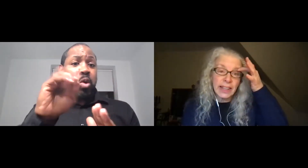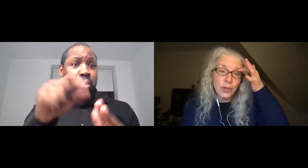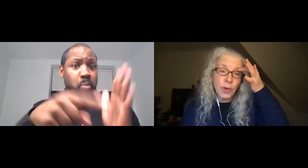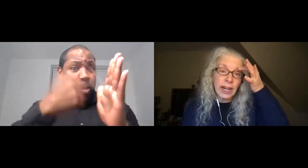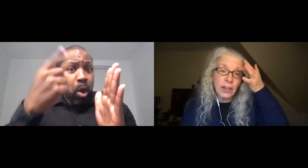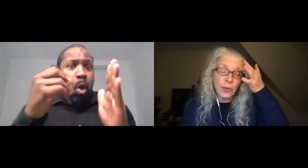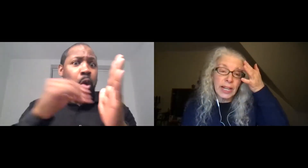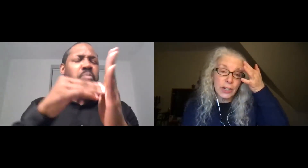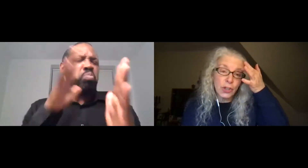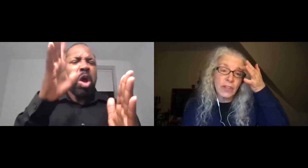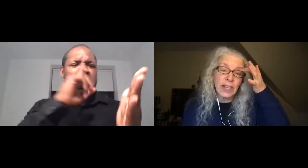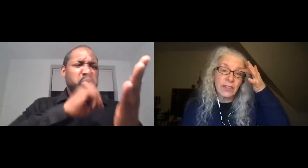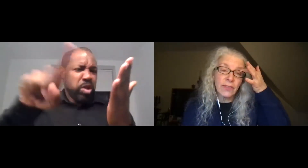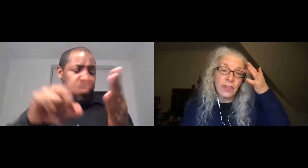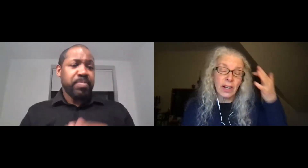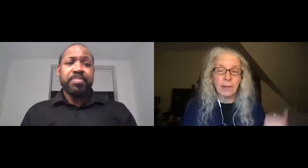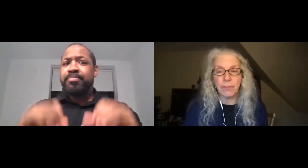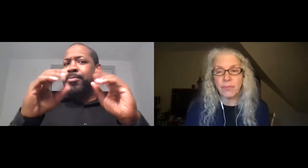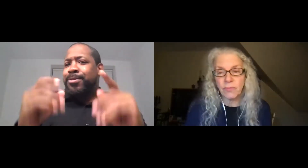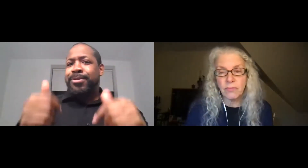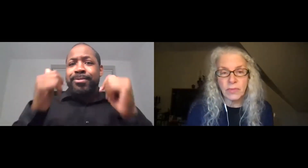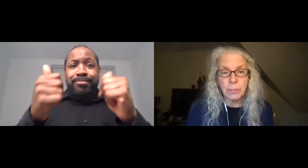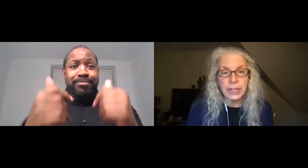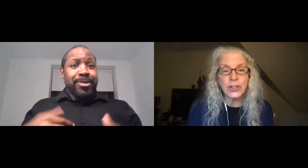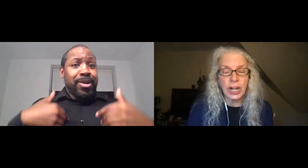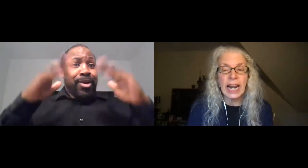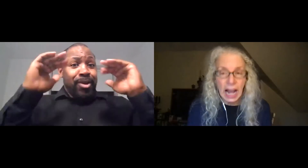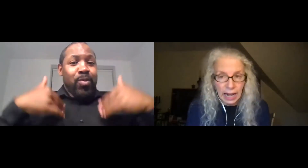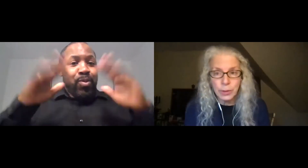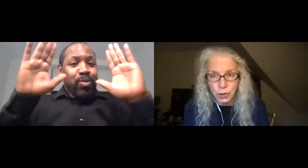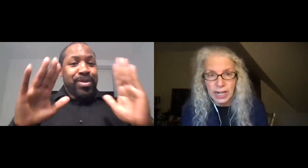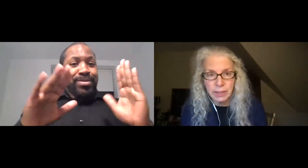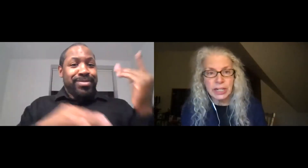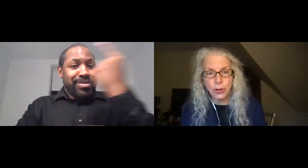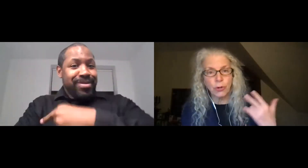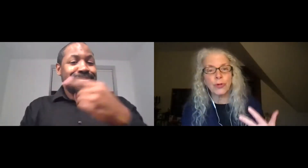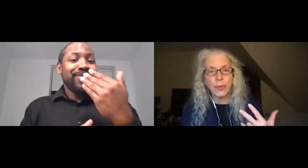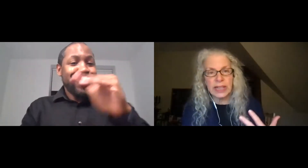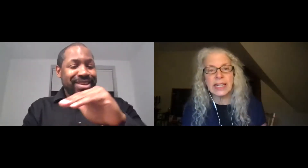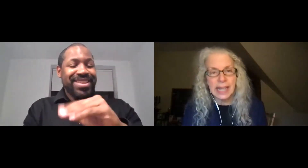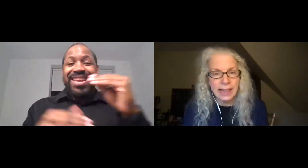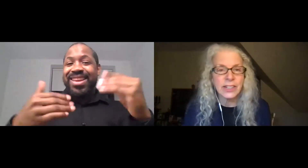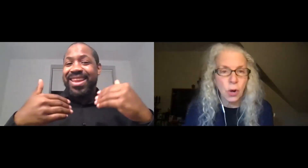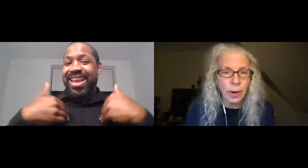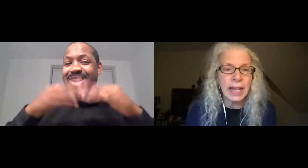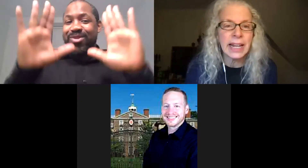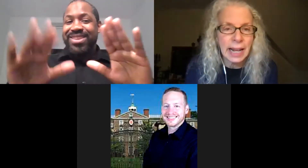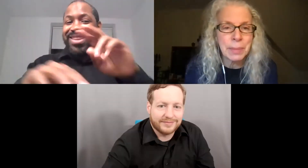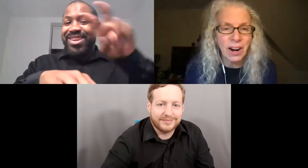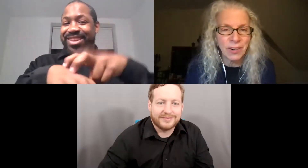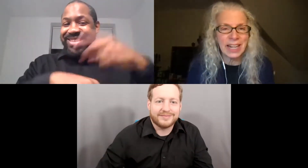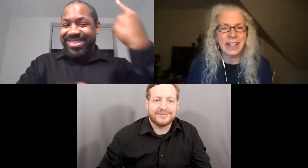the ethics training, you can get a certificate of completion. And I will check to make sure those three things, ethics, OMA,